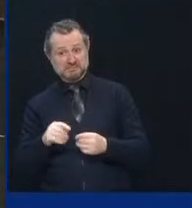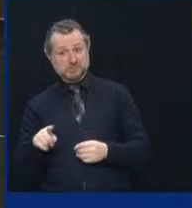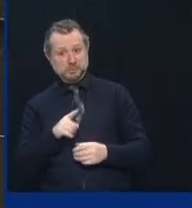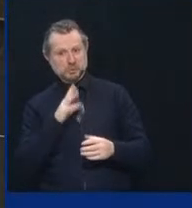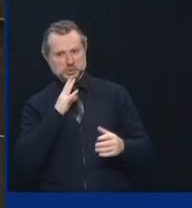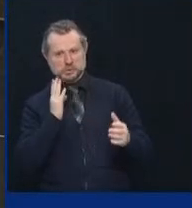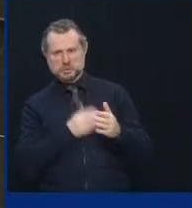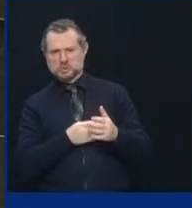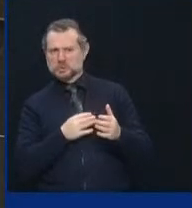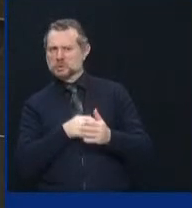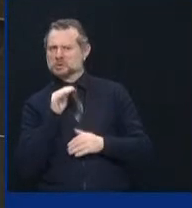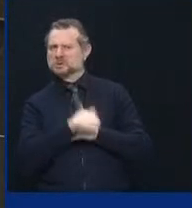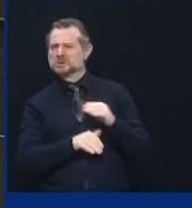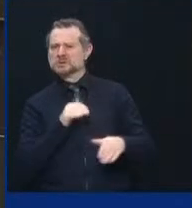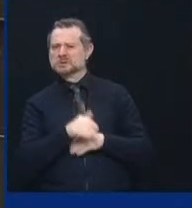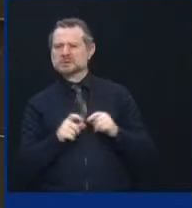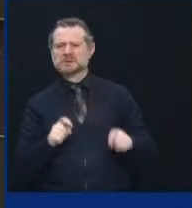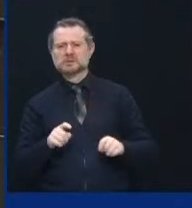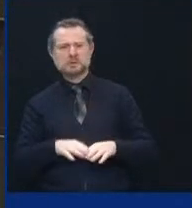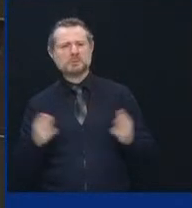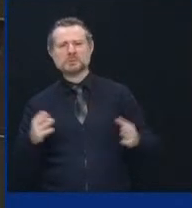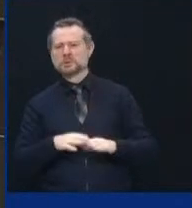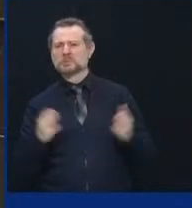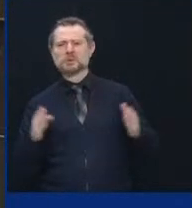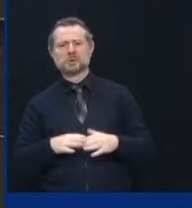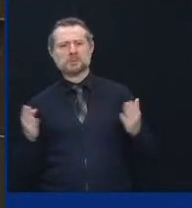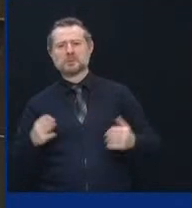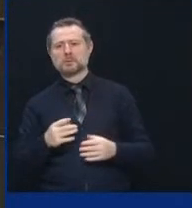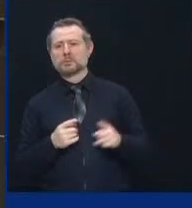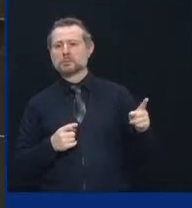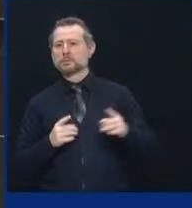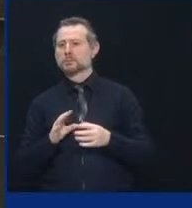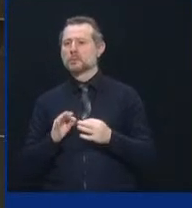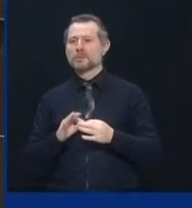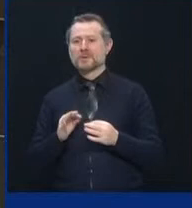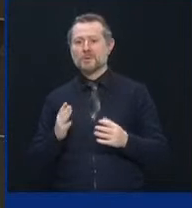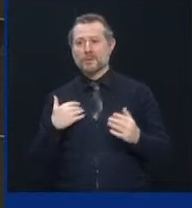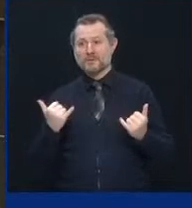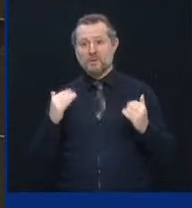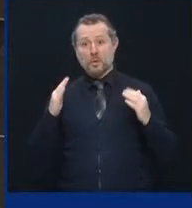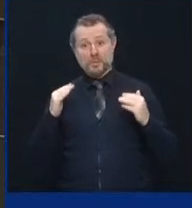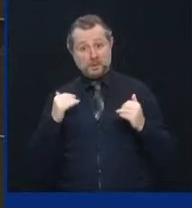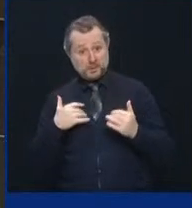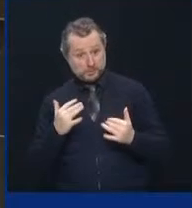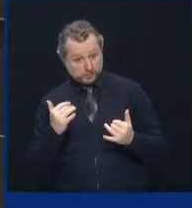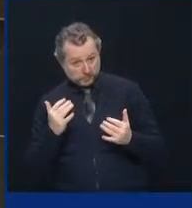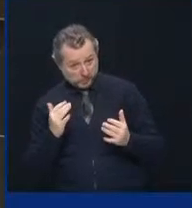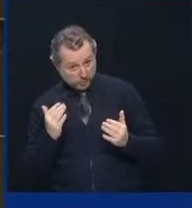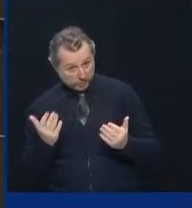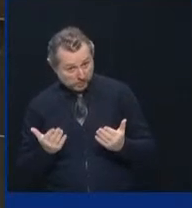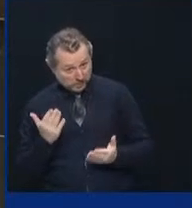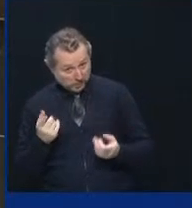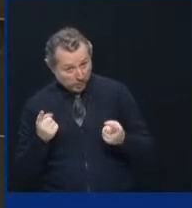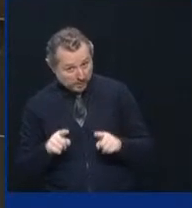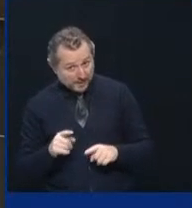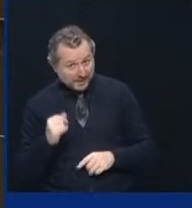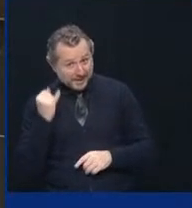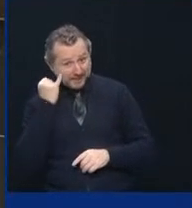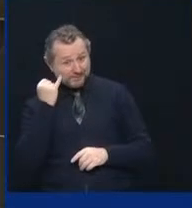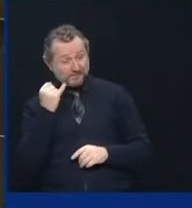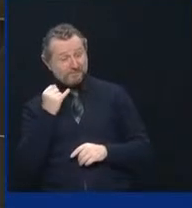City. You've held out hope today that that's going to happen. I'm wondering, are you leaning towards having New York City be able